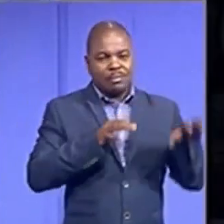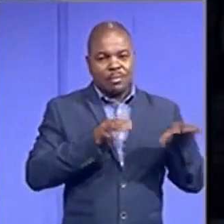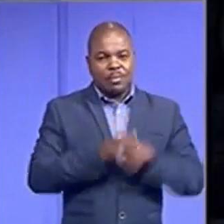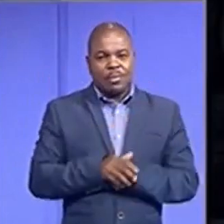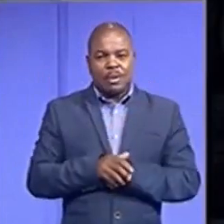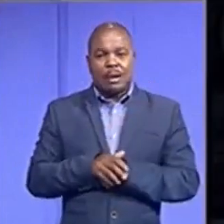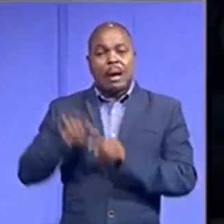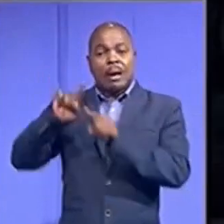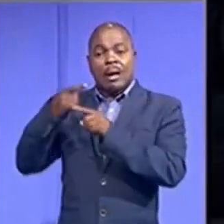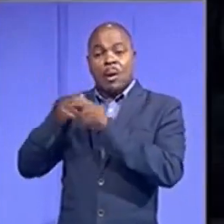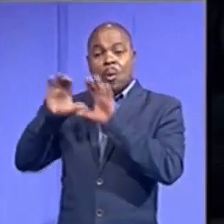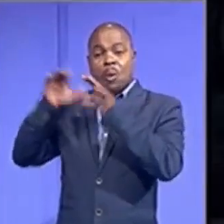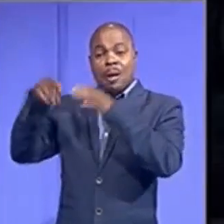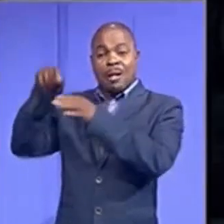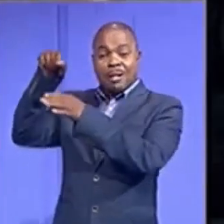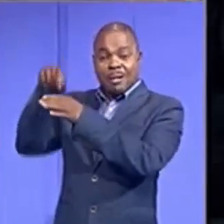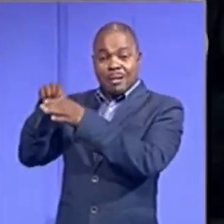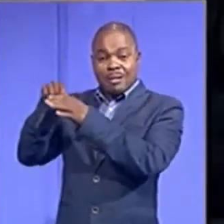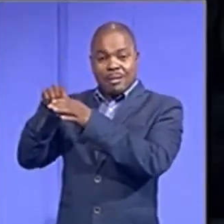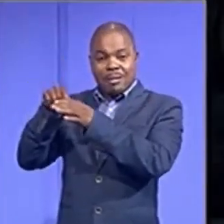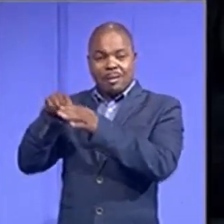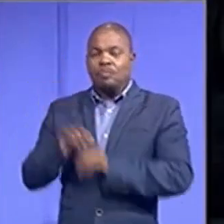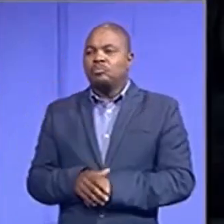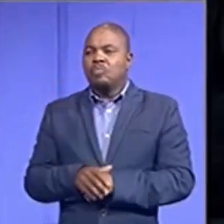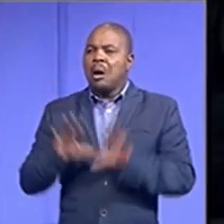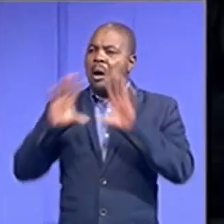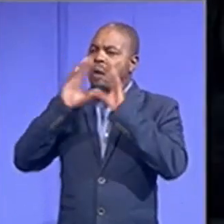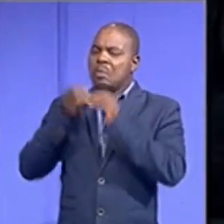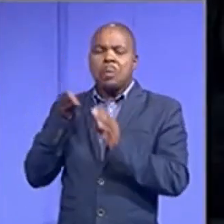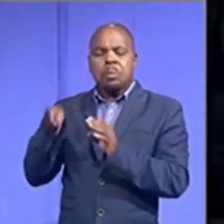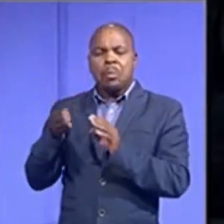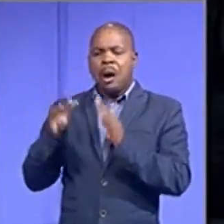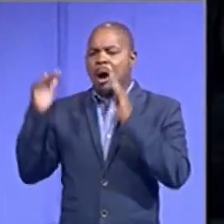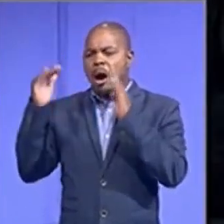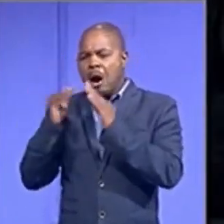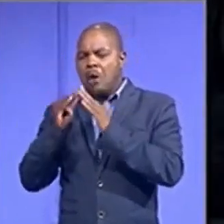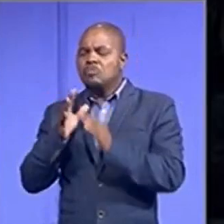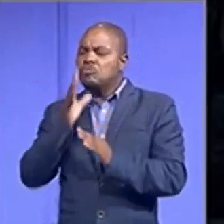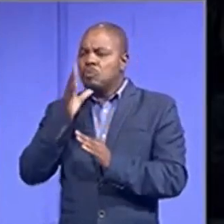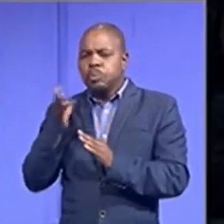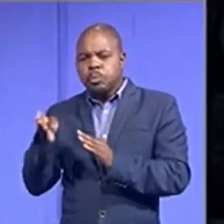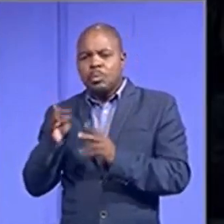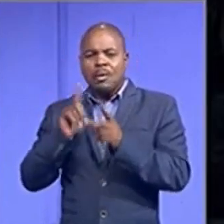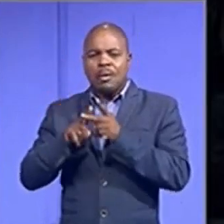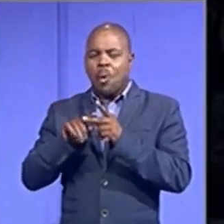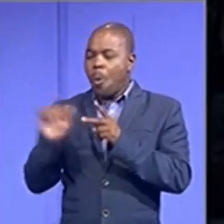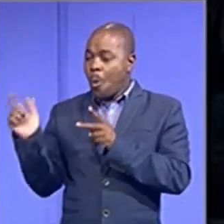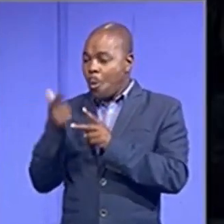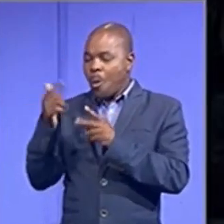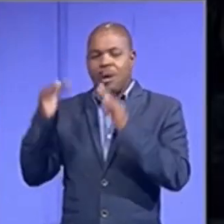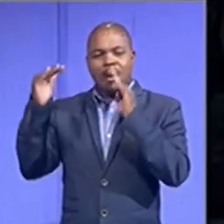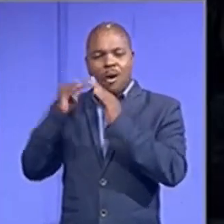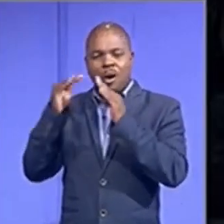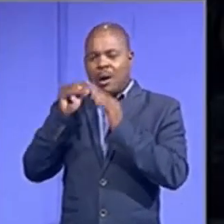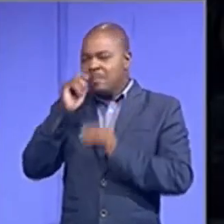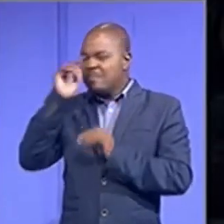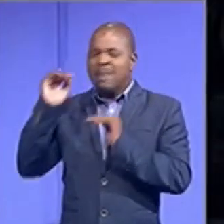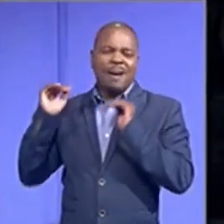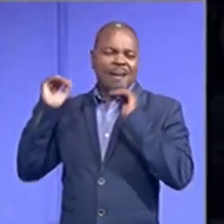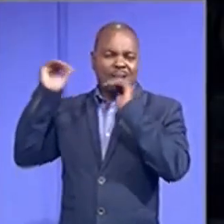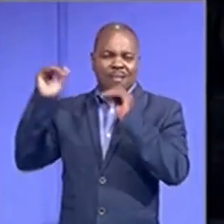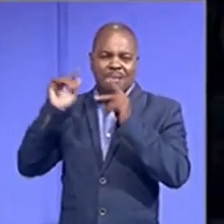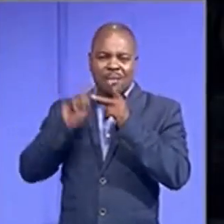world, there's no shortage of housing. Everybody lives in a mansion. And not only do they